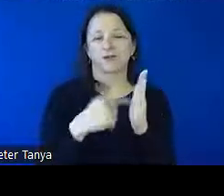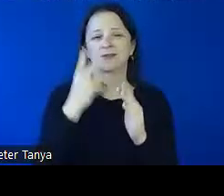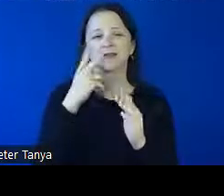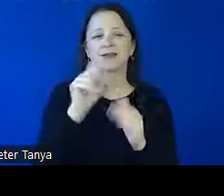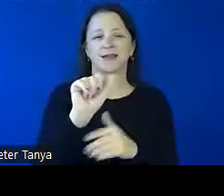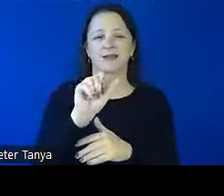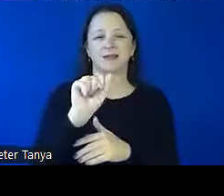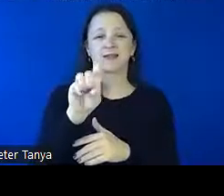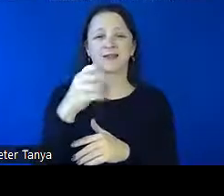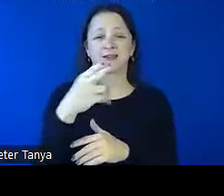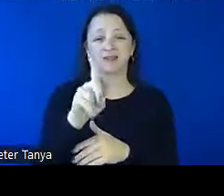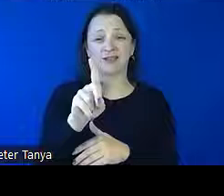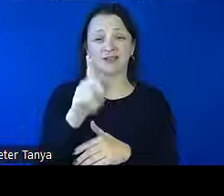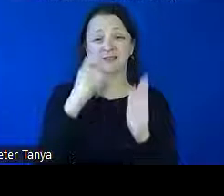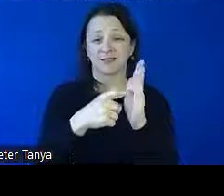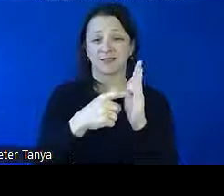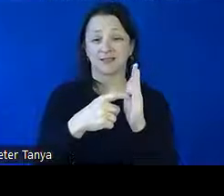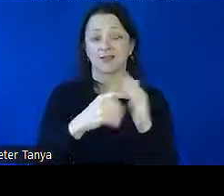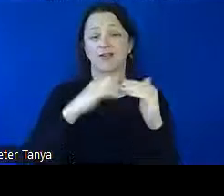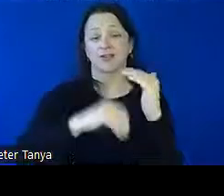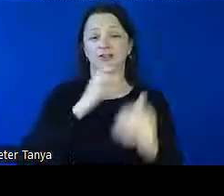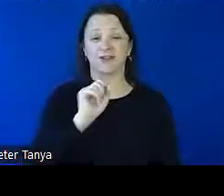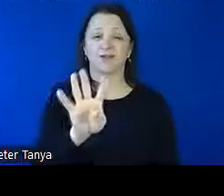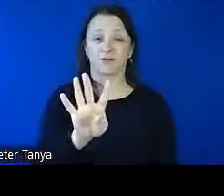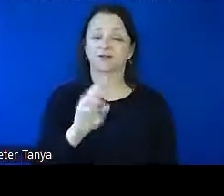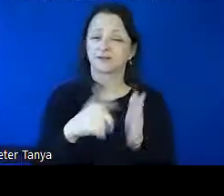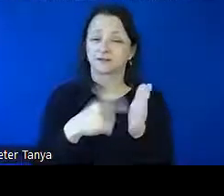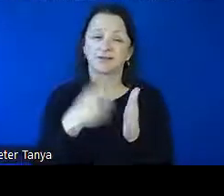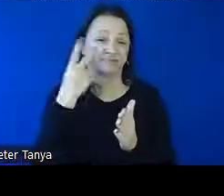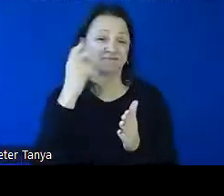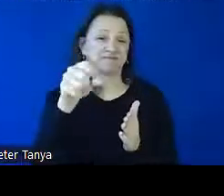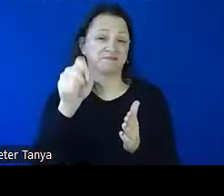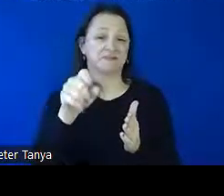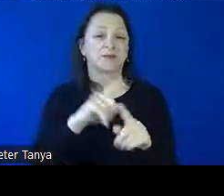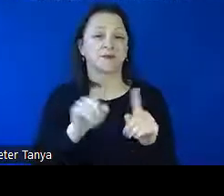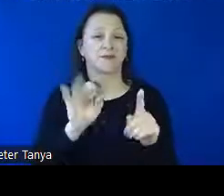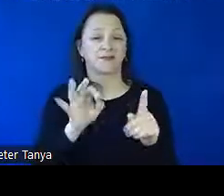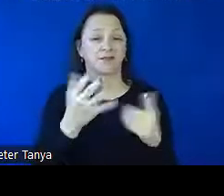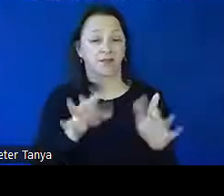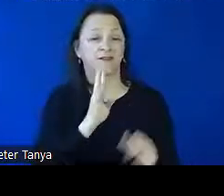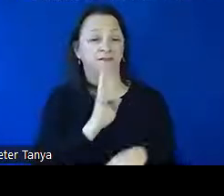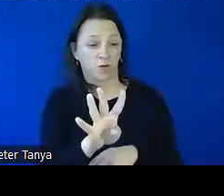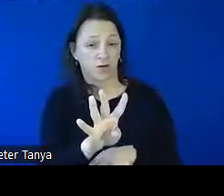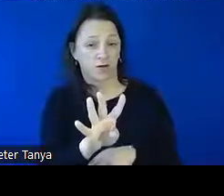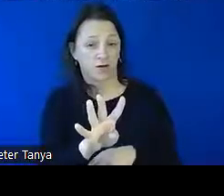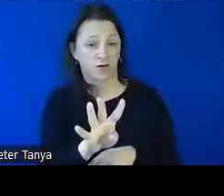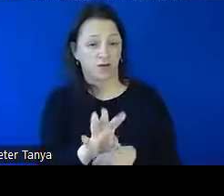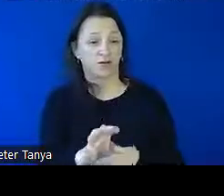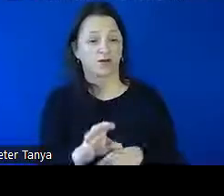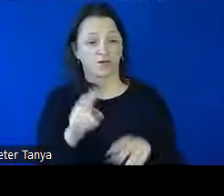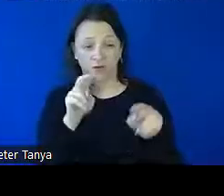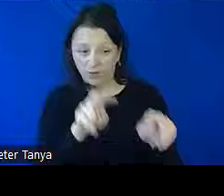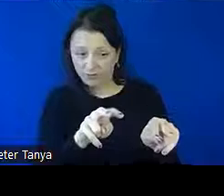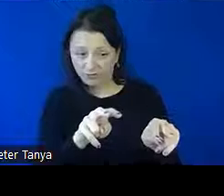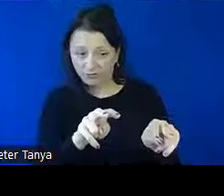ADHD well before the child is actually 4 years old. But when they are 4 years old, if we've been continuing to kind of watch them and they're still